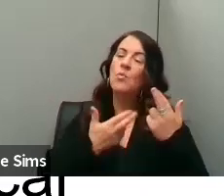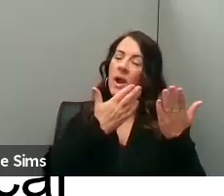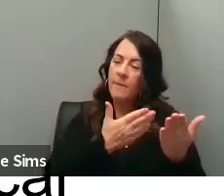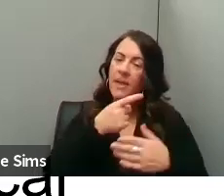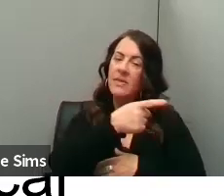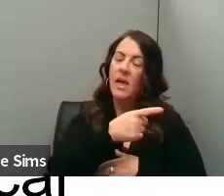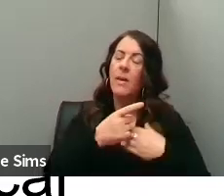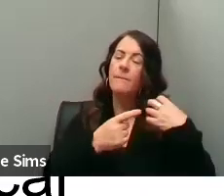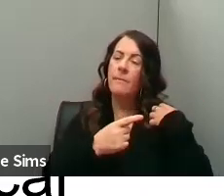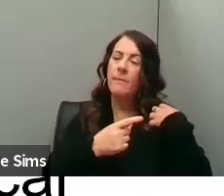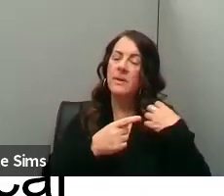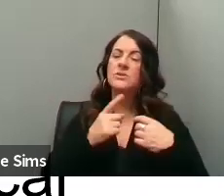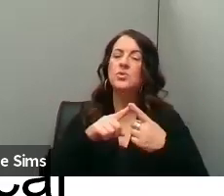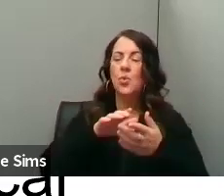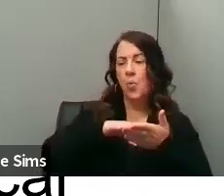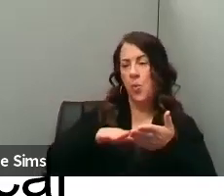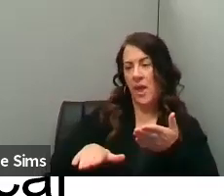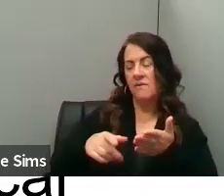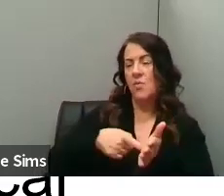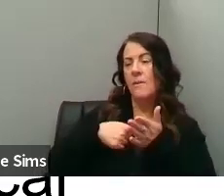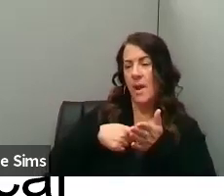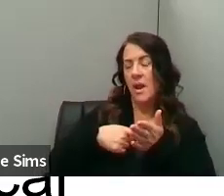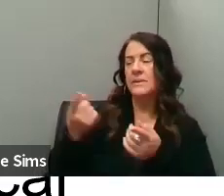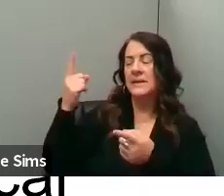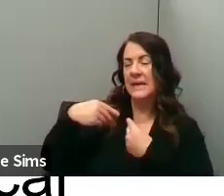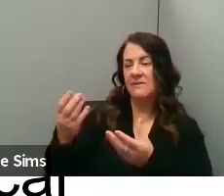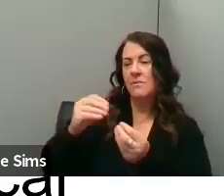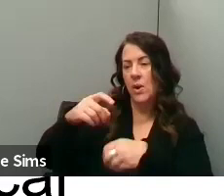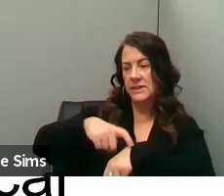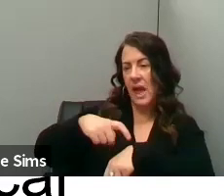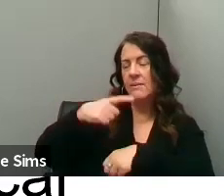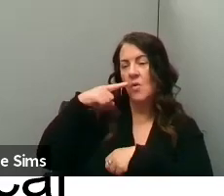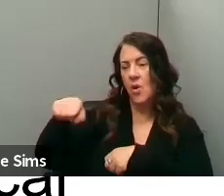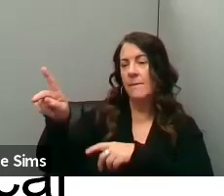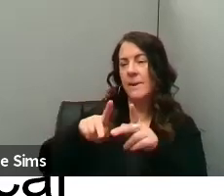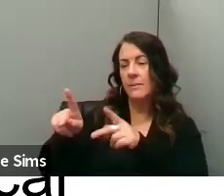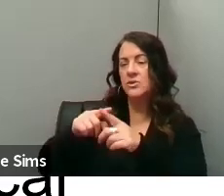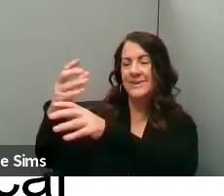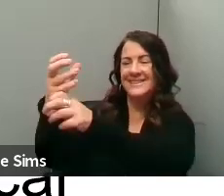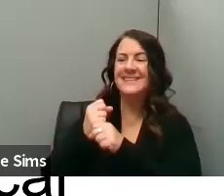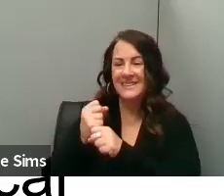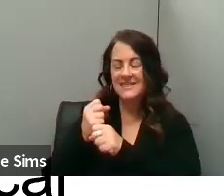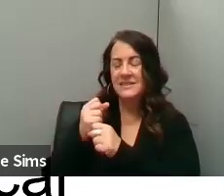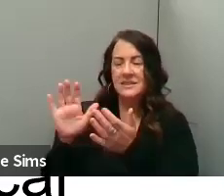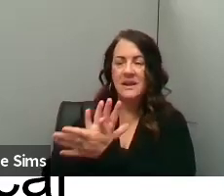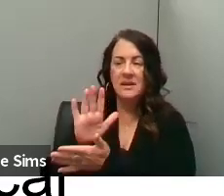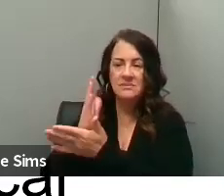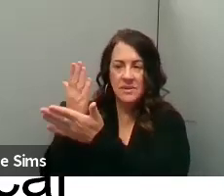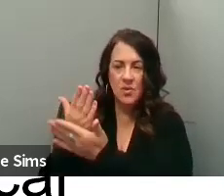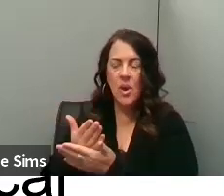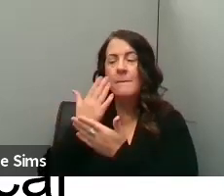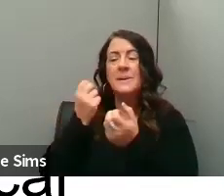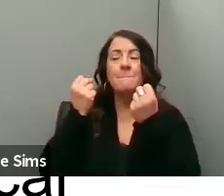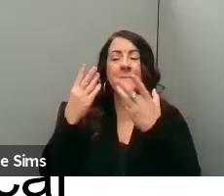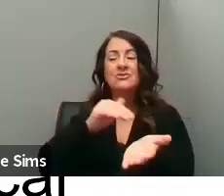the employee can obtain the necessary documentation. This is because many doctors' offices are closed and it is very